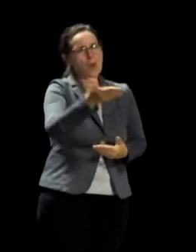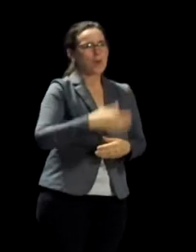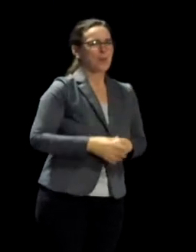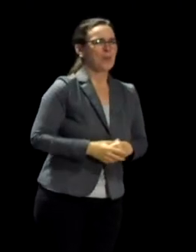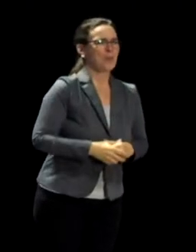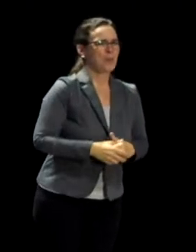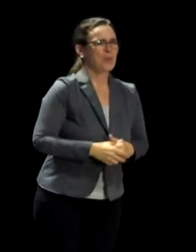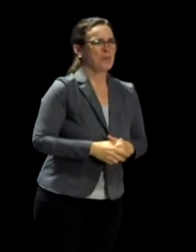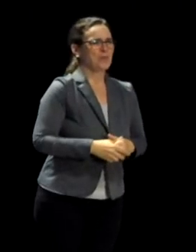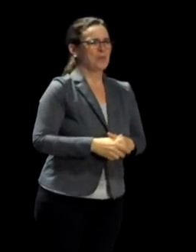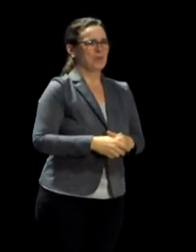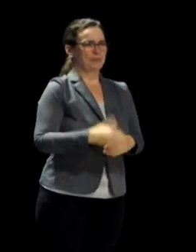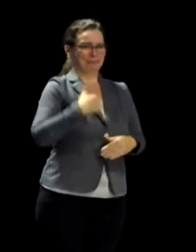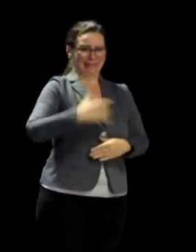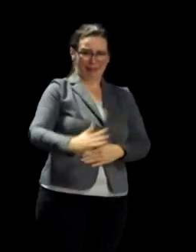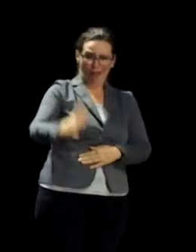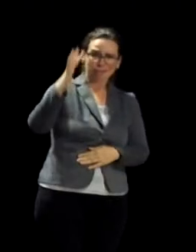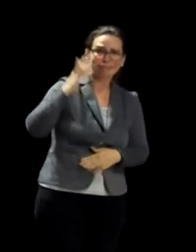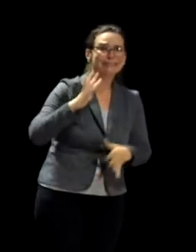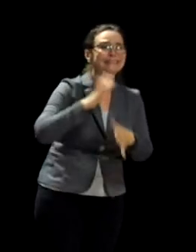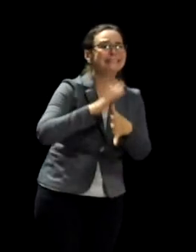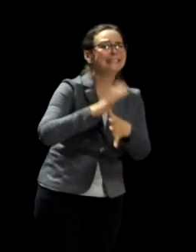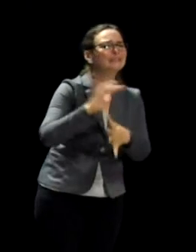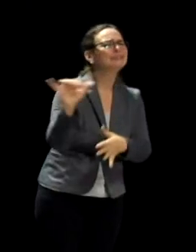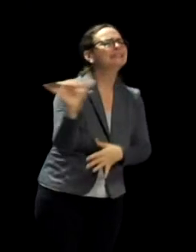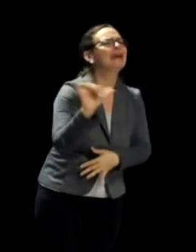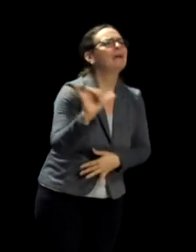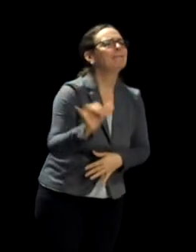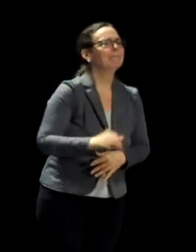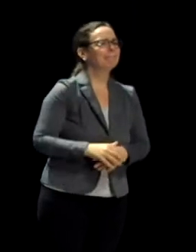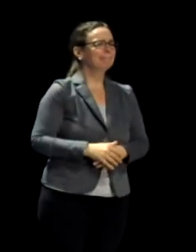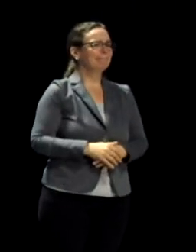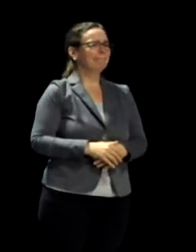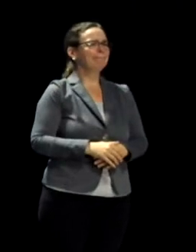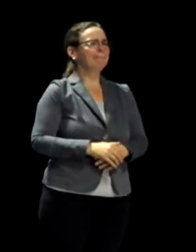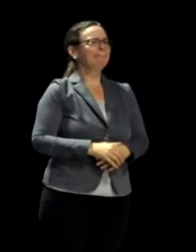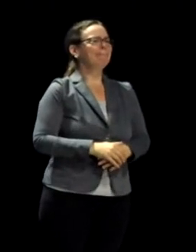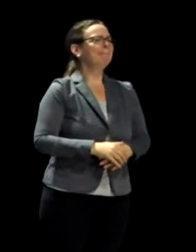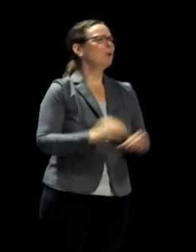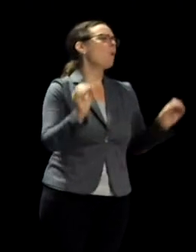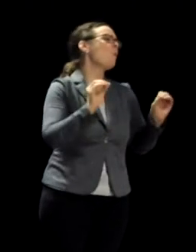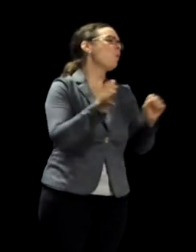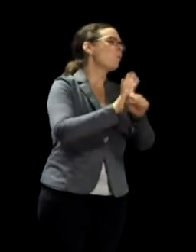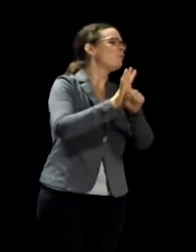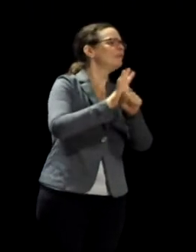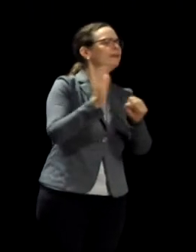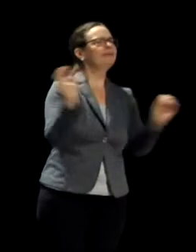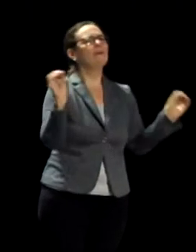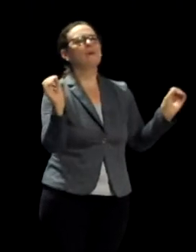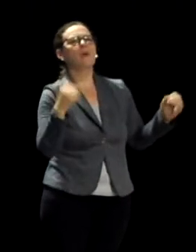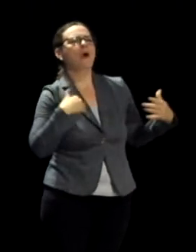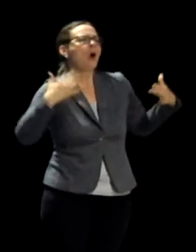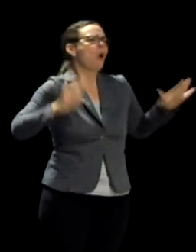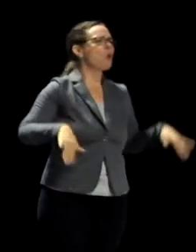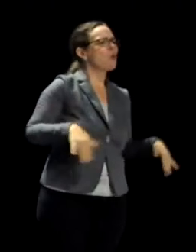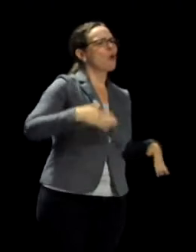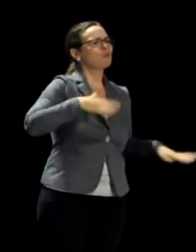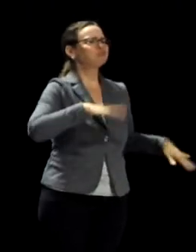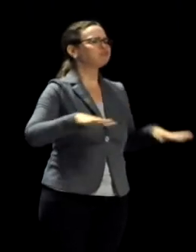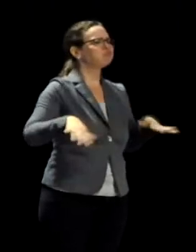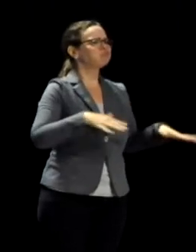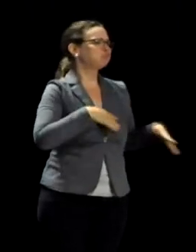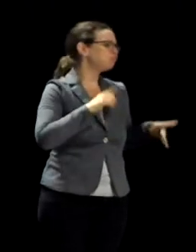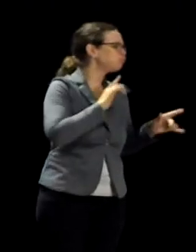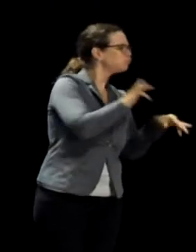when. We didn't have COVID. We didn't have a pandemic that year. So I was able to get away with more. These